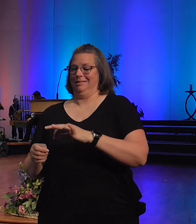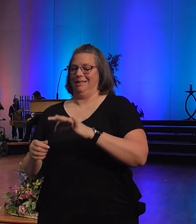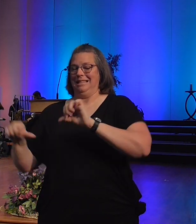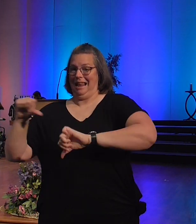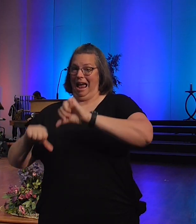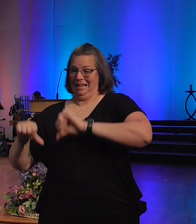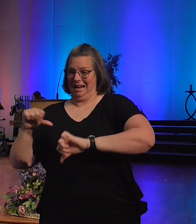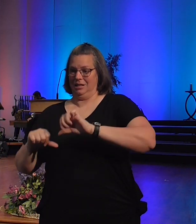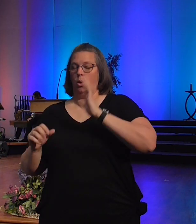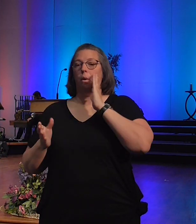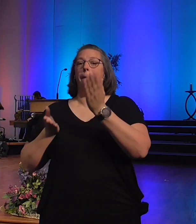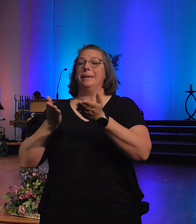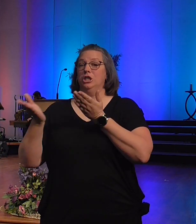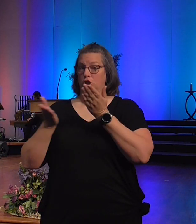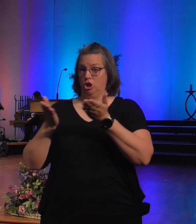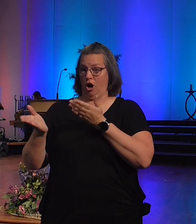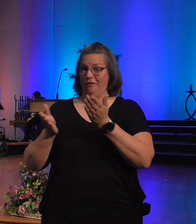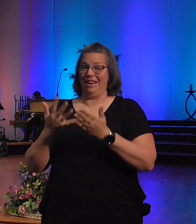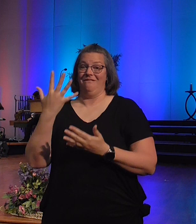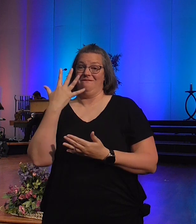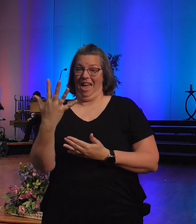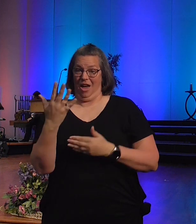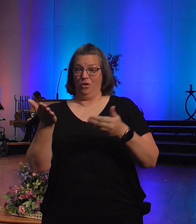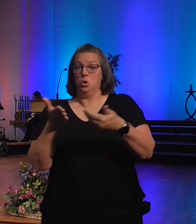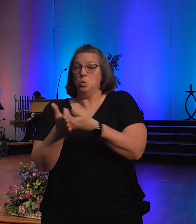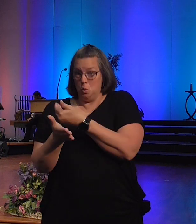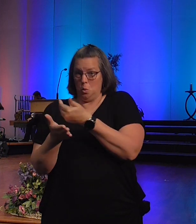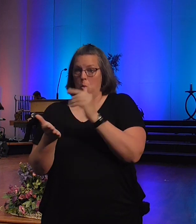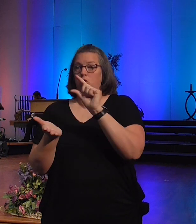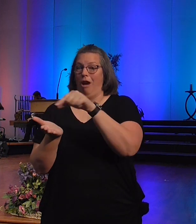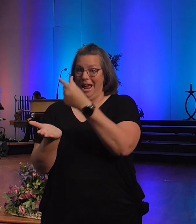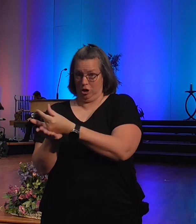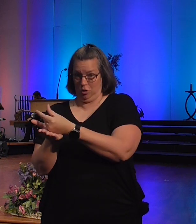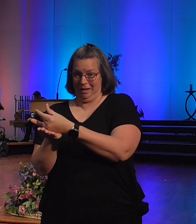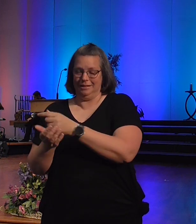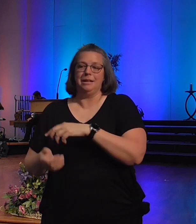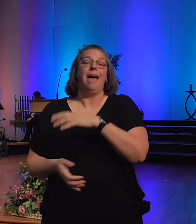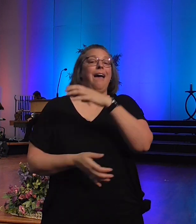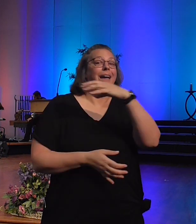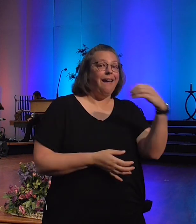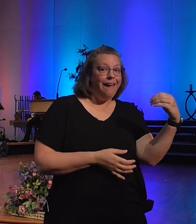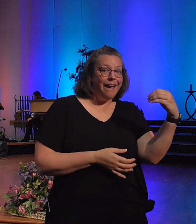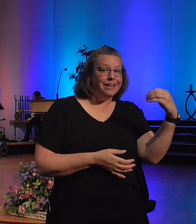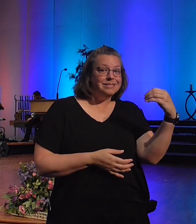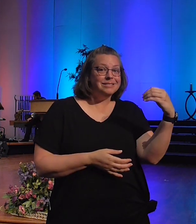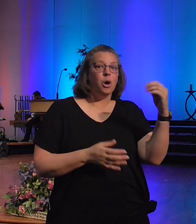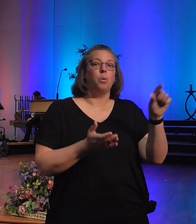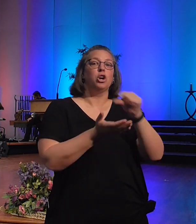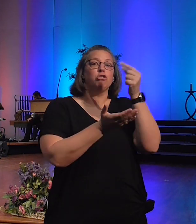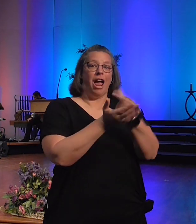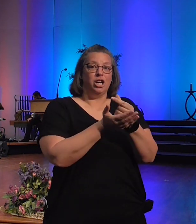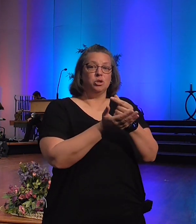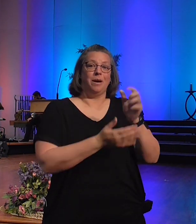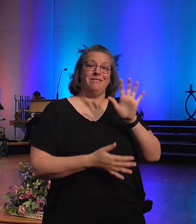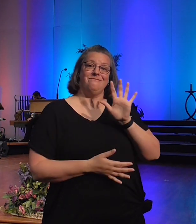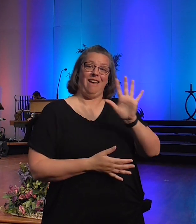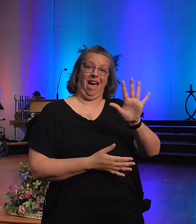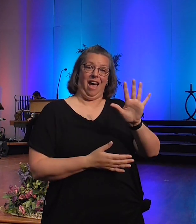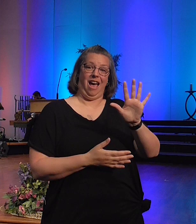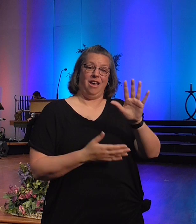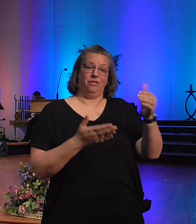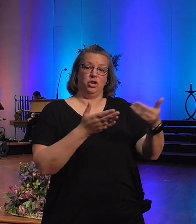our community. 5 new practitioners will be graduating, as well as we are graduating 5